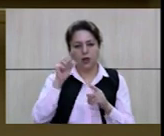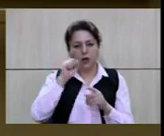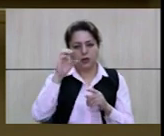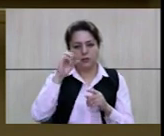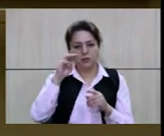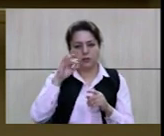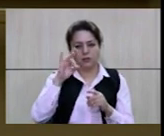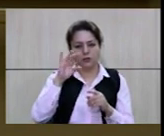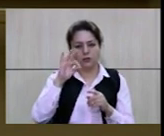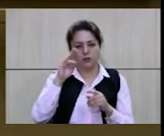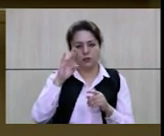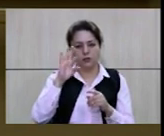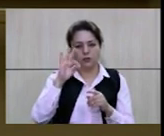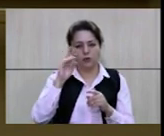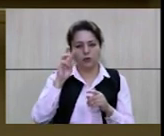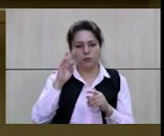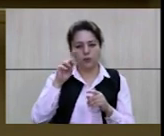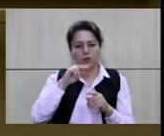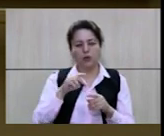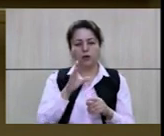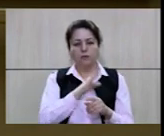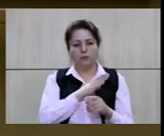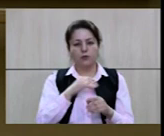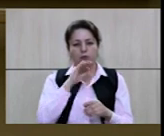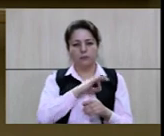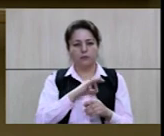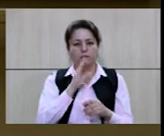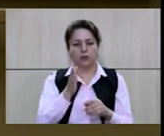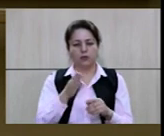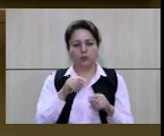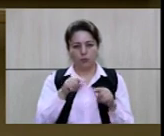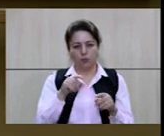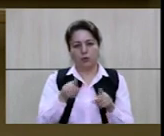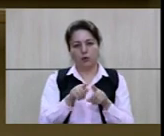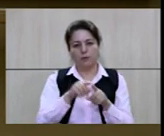Demak, falakiyot so'zi ham arxaik so'z ekan.